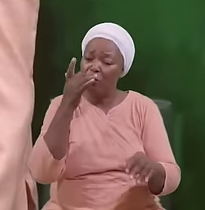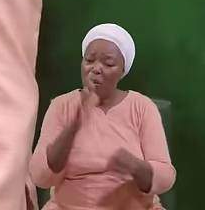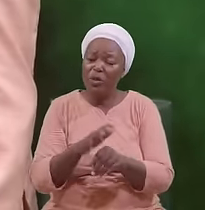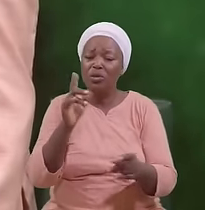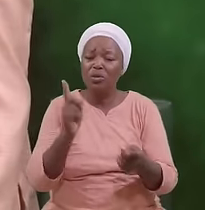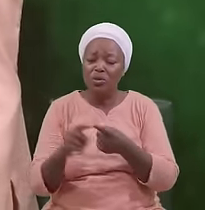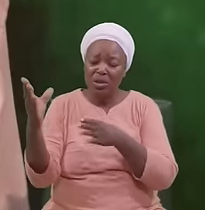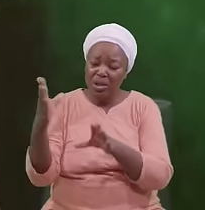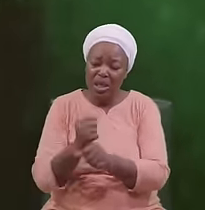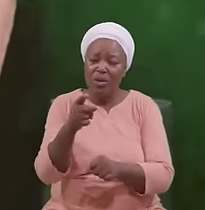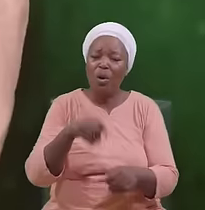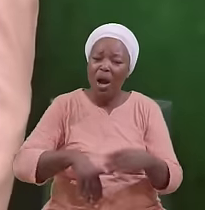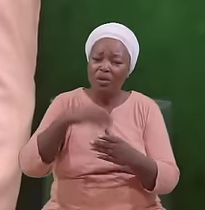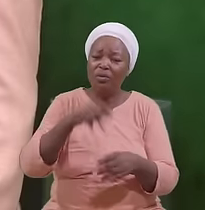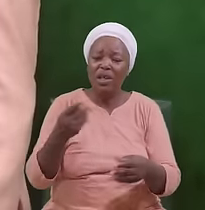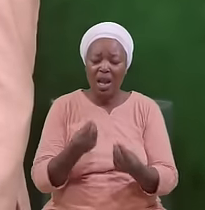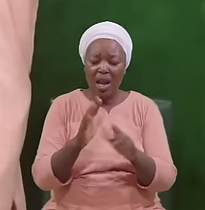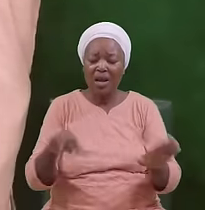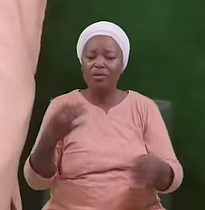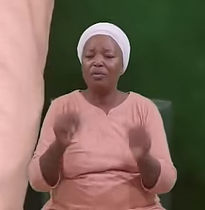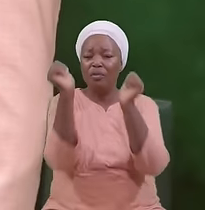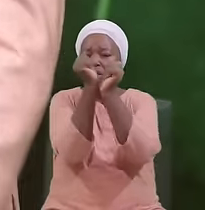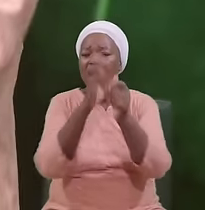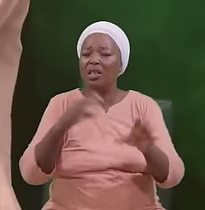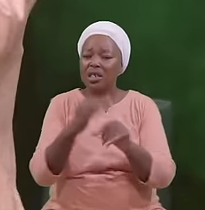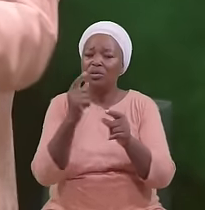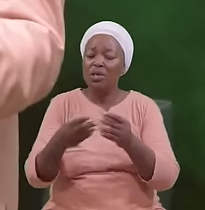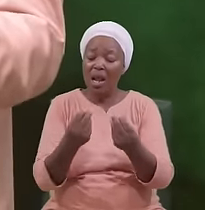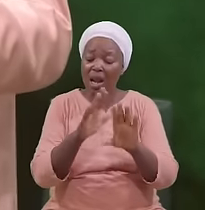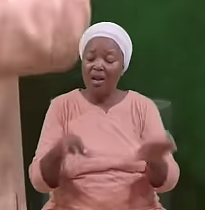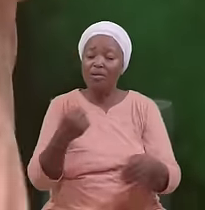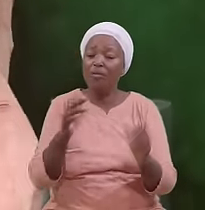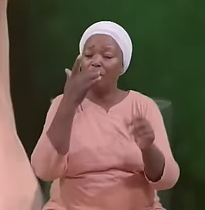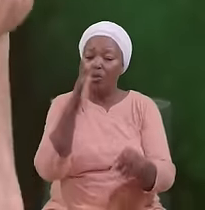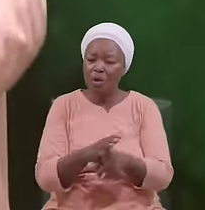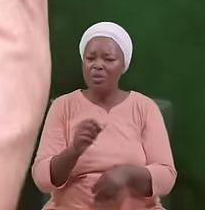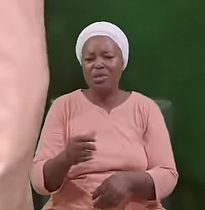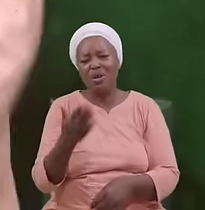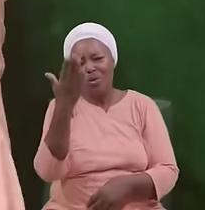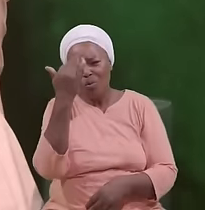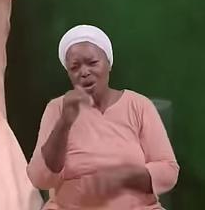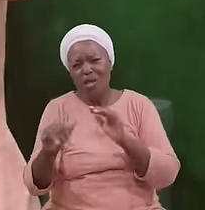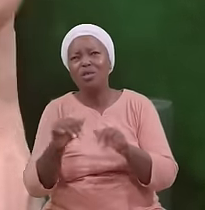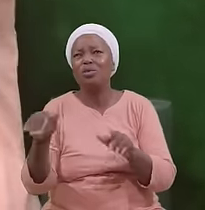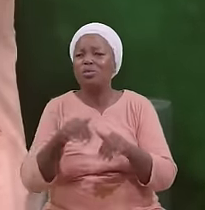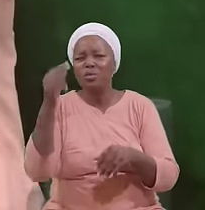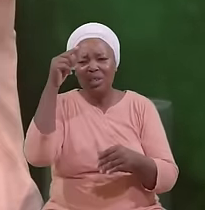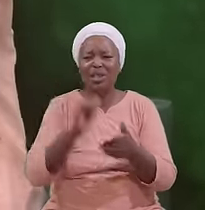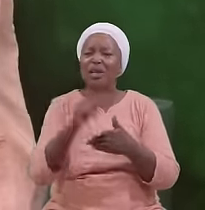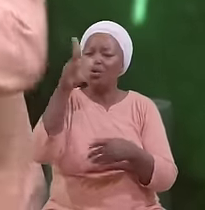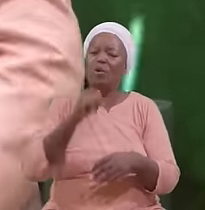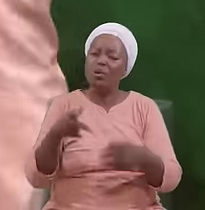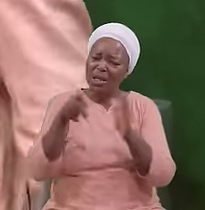out of that land of bondage and take you to the land of promise? What brought? Why do you want to kill us? The thought